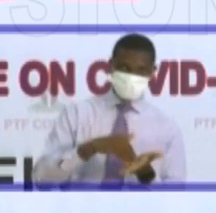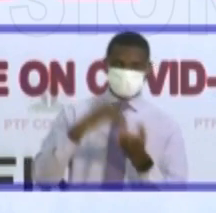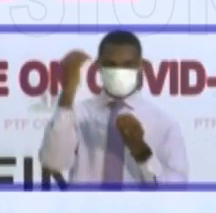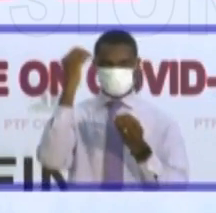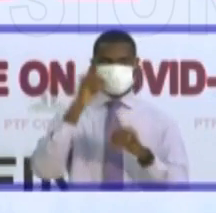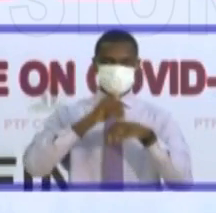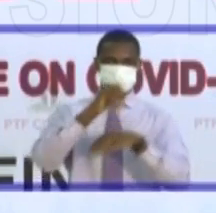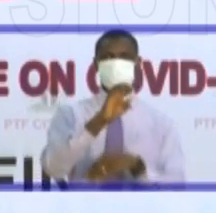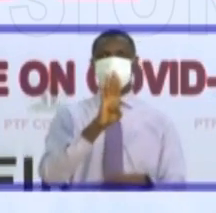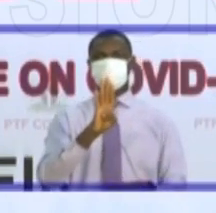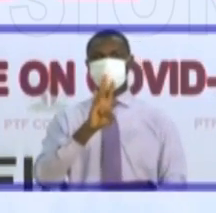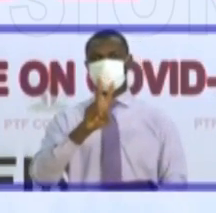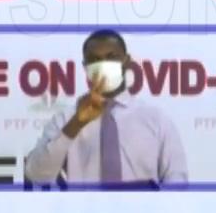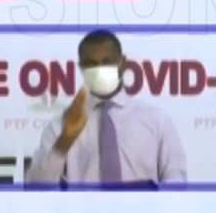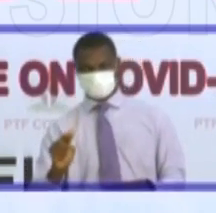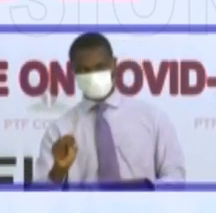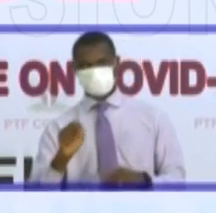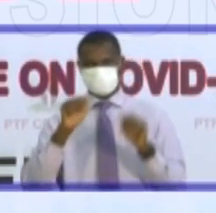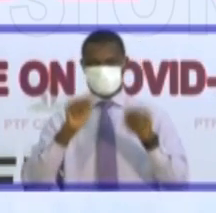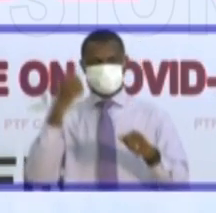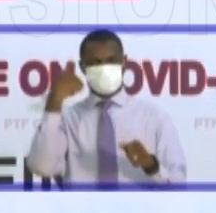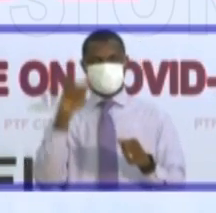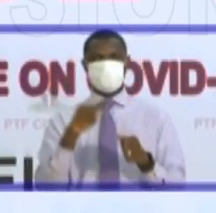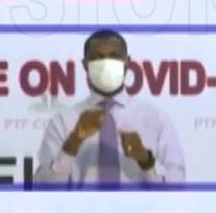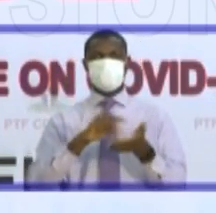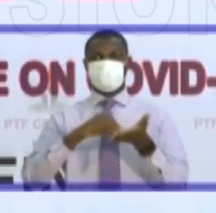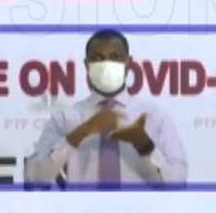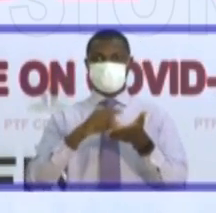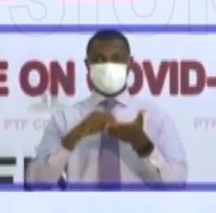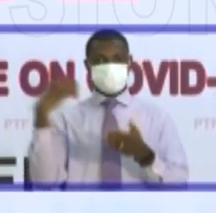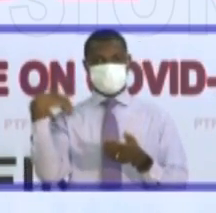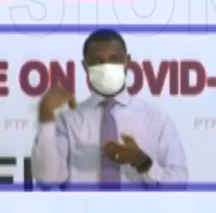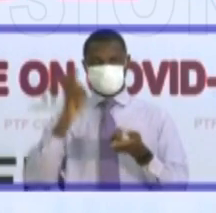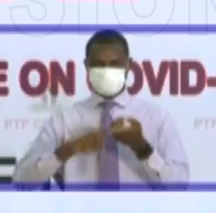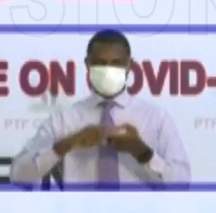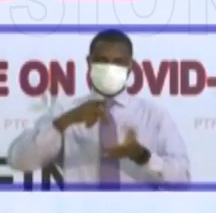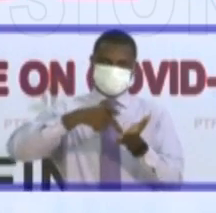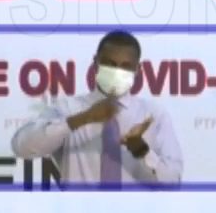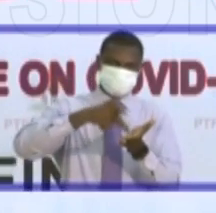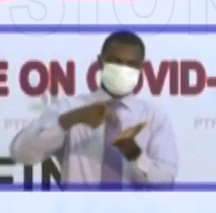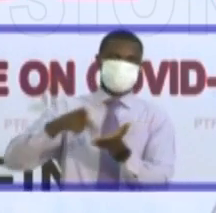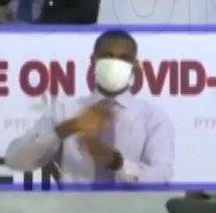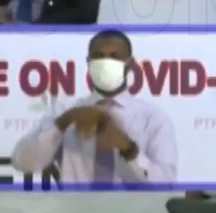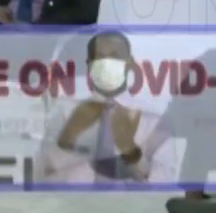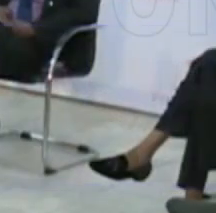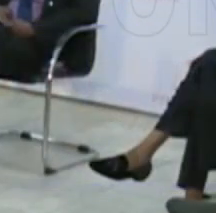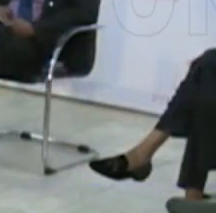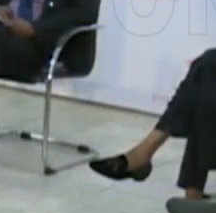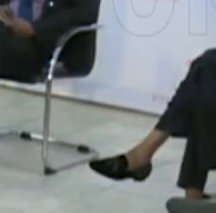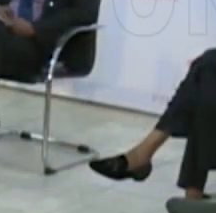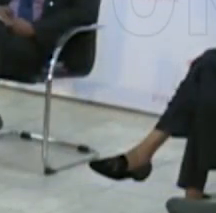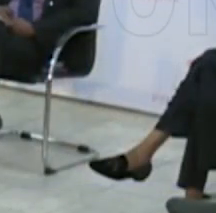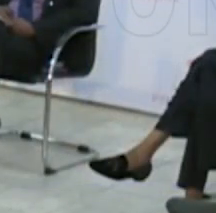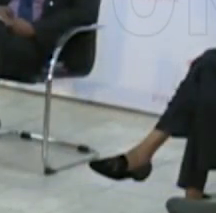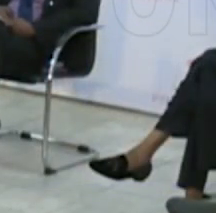lecturers before the Accountant General of the Federation can carry out the payments. The Presidential